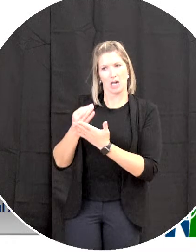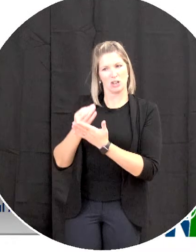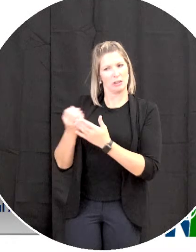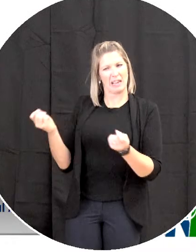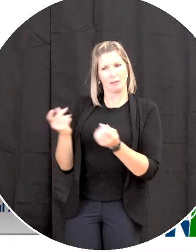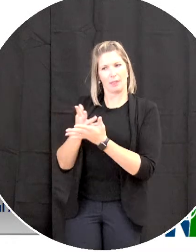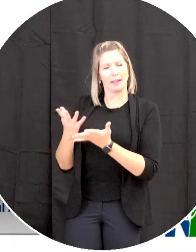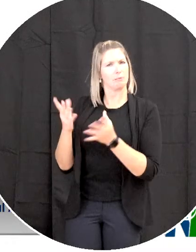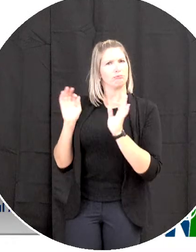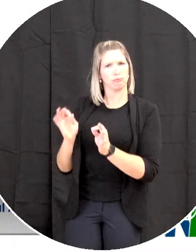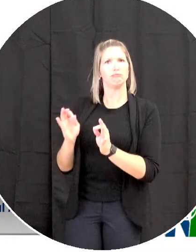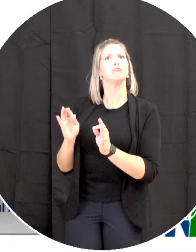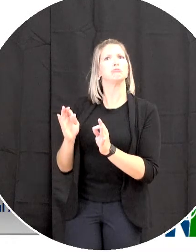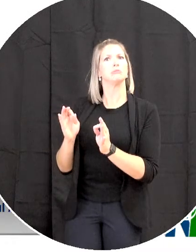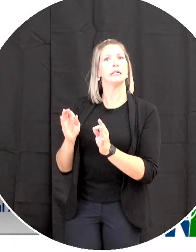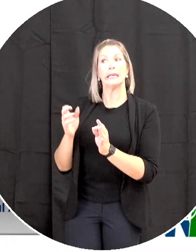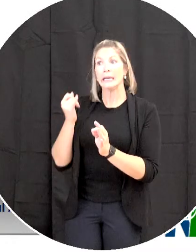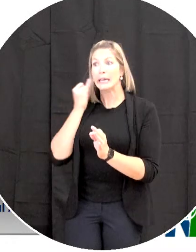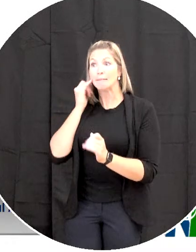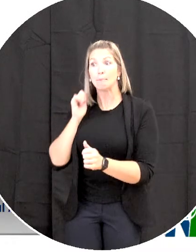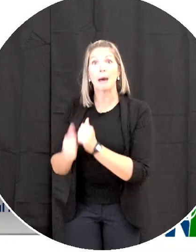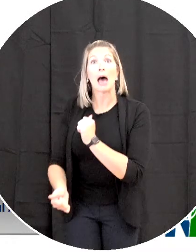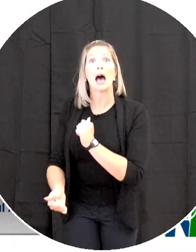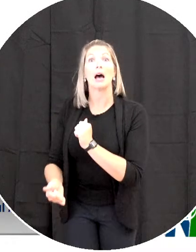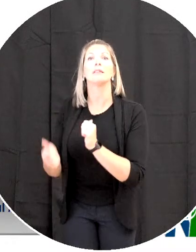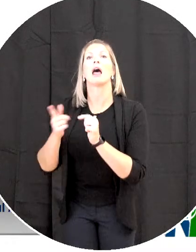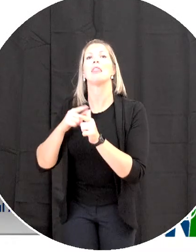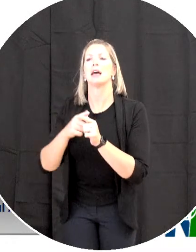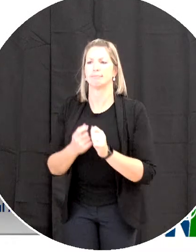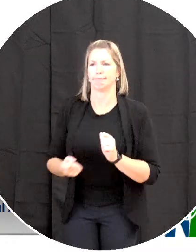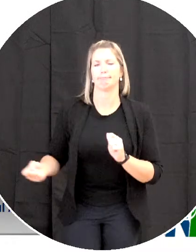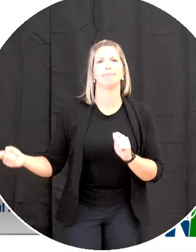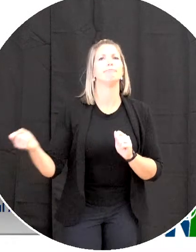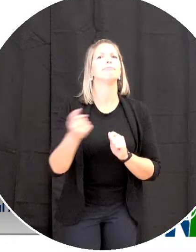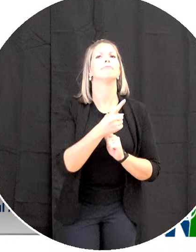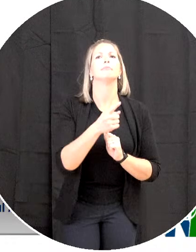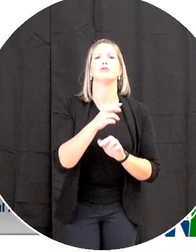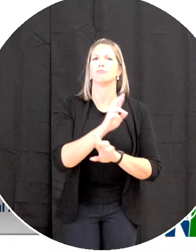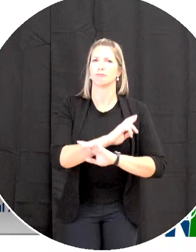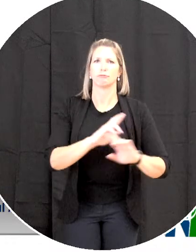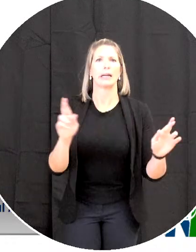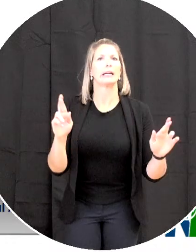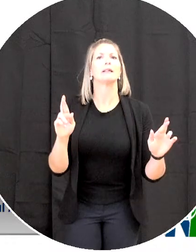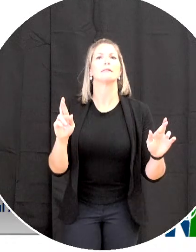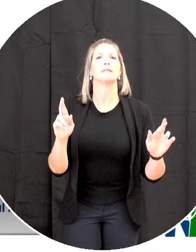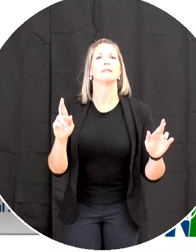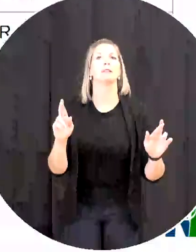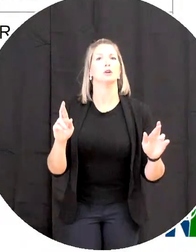testing, review, then the customization, and converting all the data will occur, is occurring now.